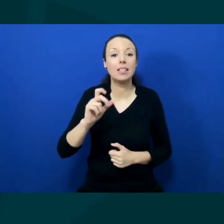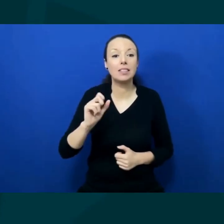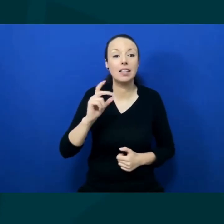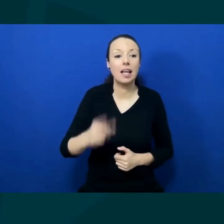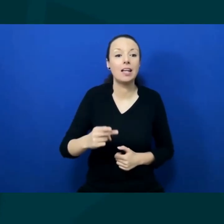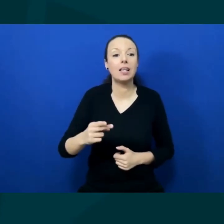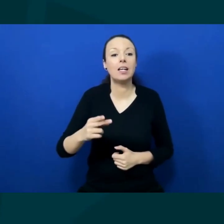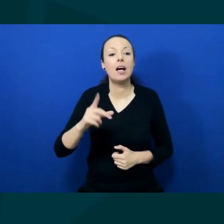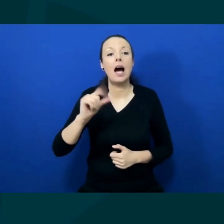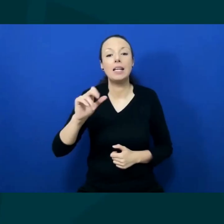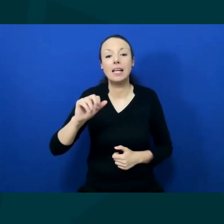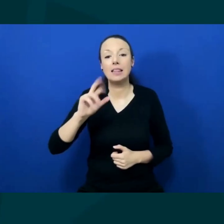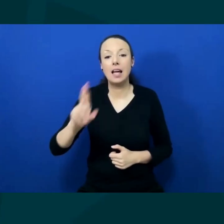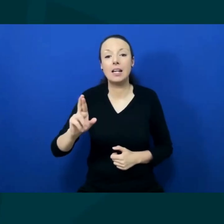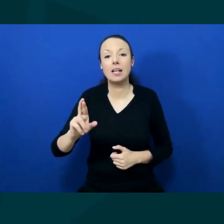by Mr. Aleksander Zautow,